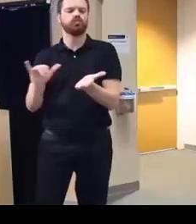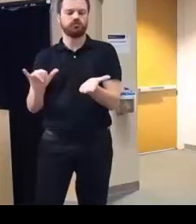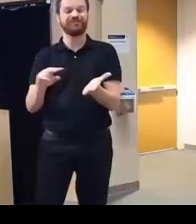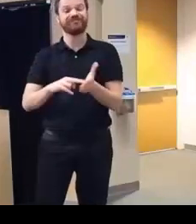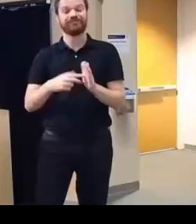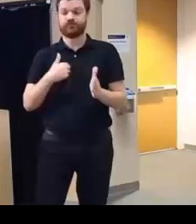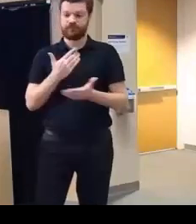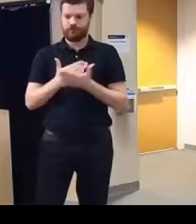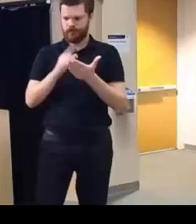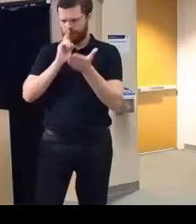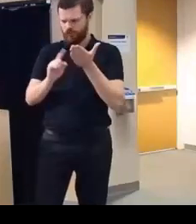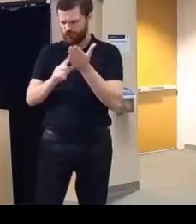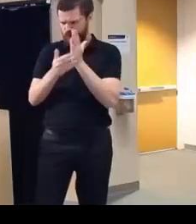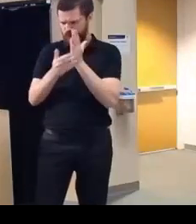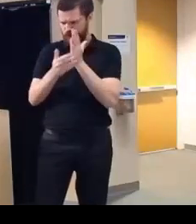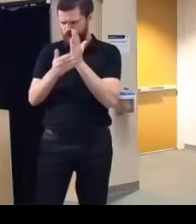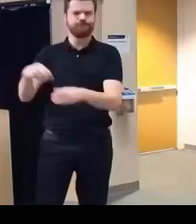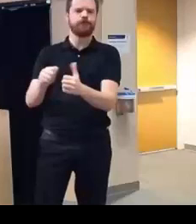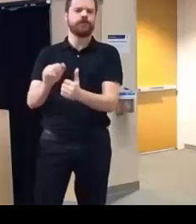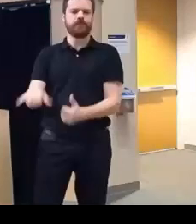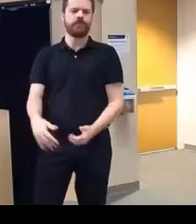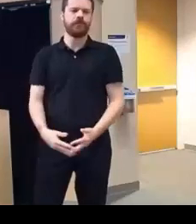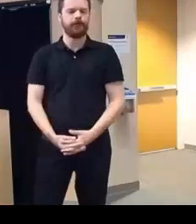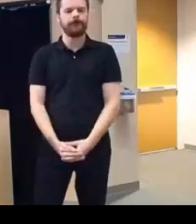kind of use some of my research skills in that area.